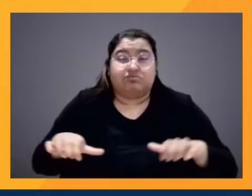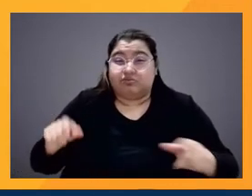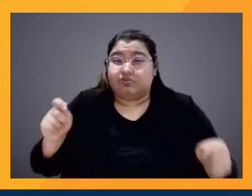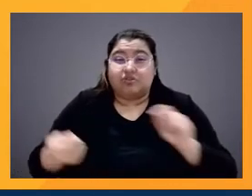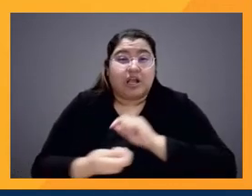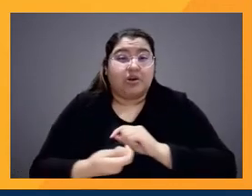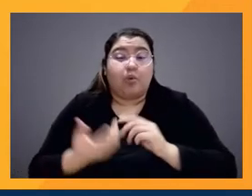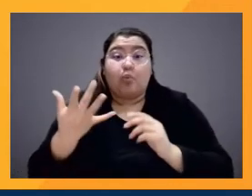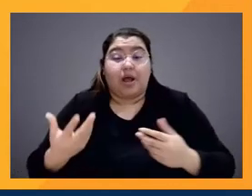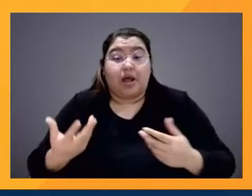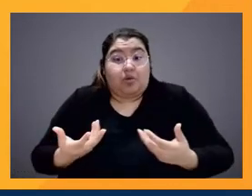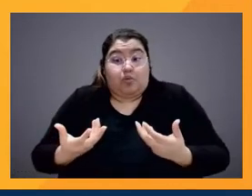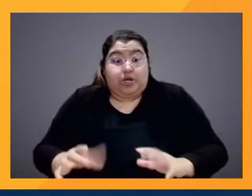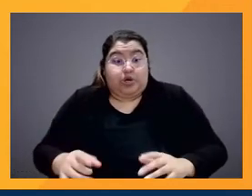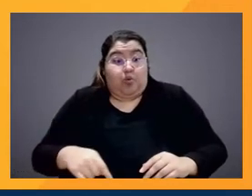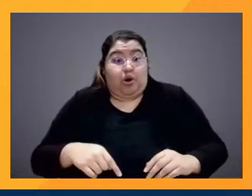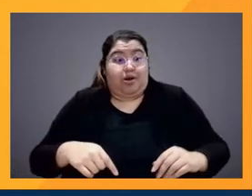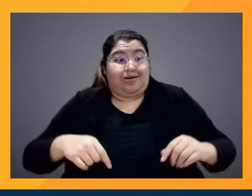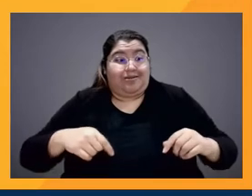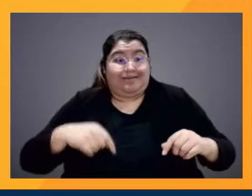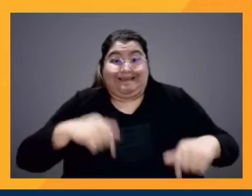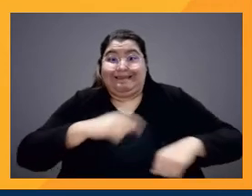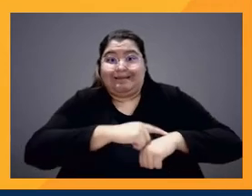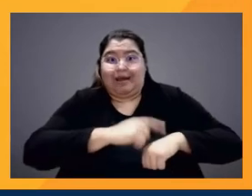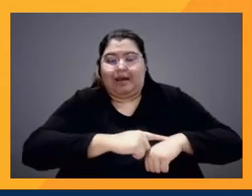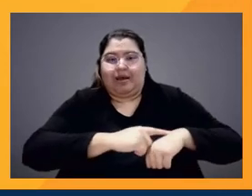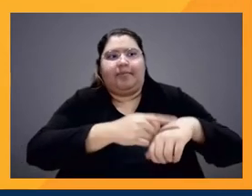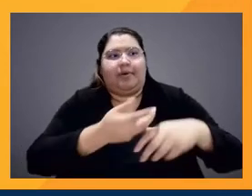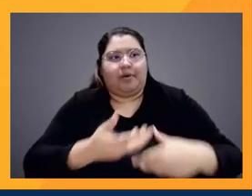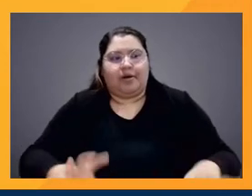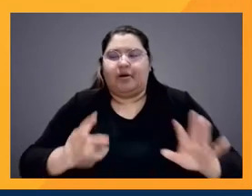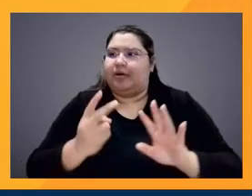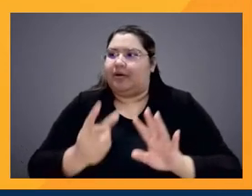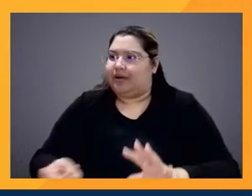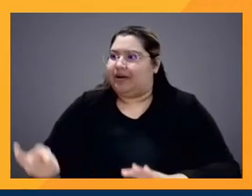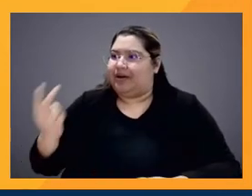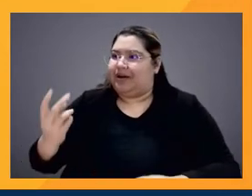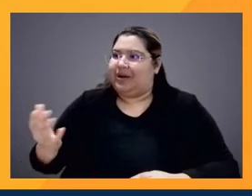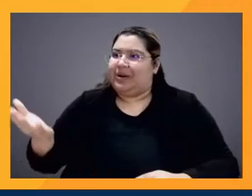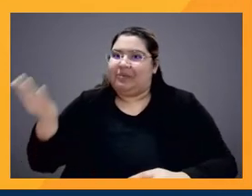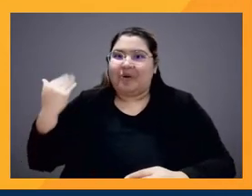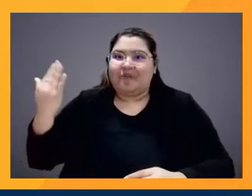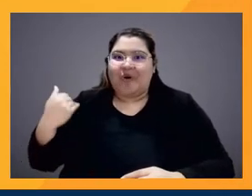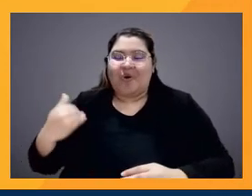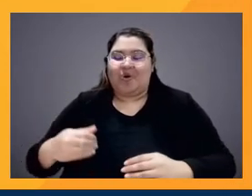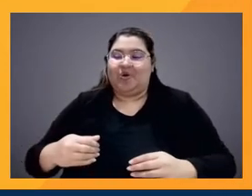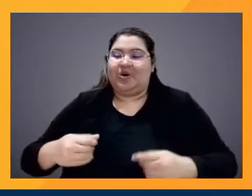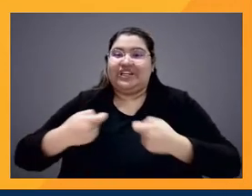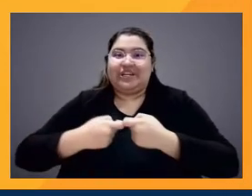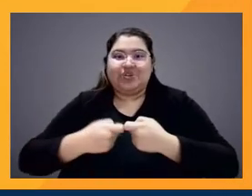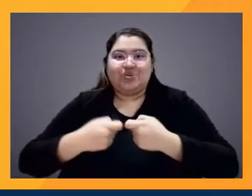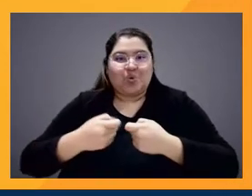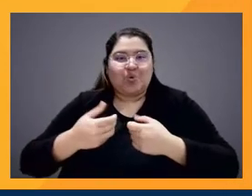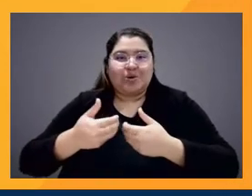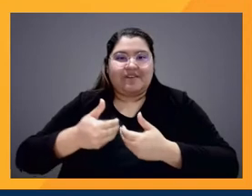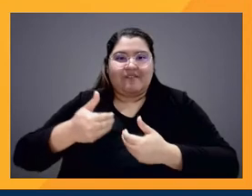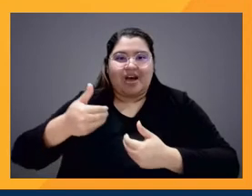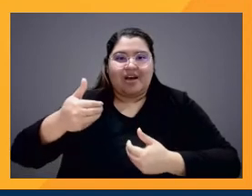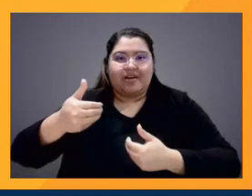of how much we rely on the internet to be able to access just very basic services, right? So to